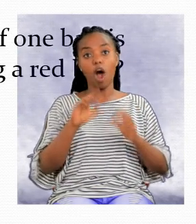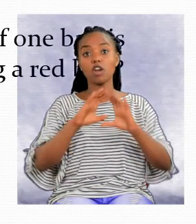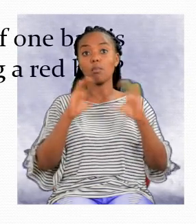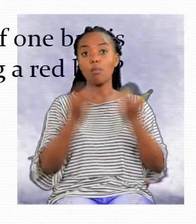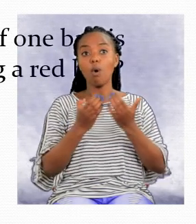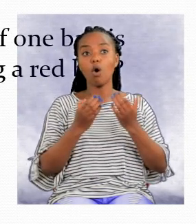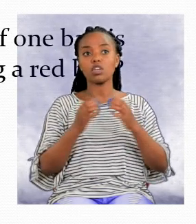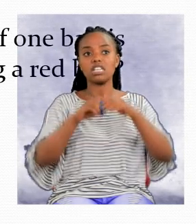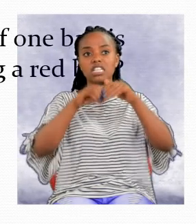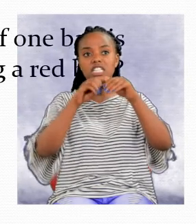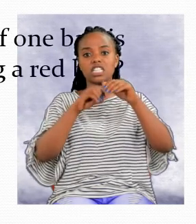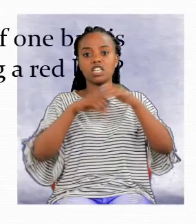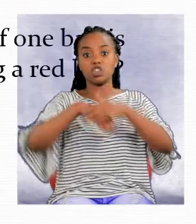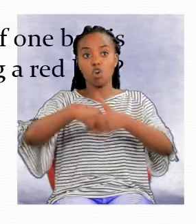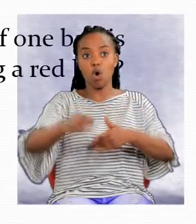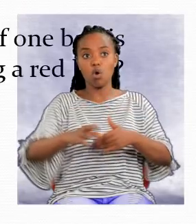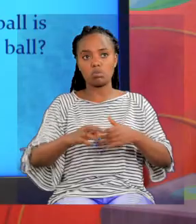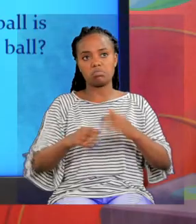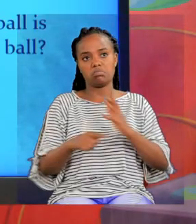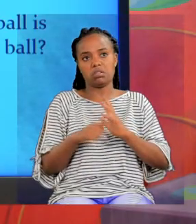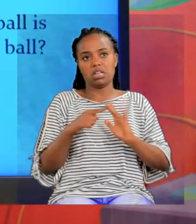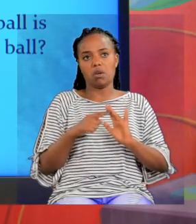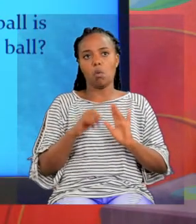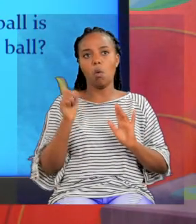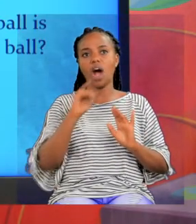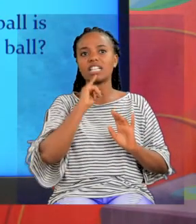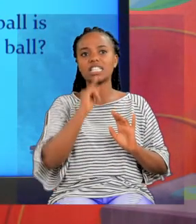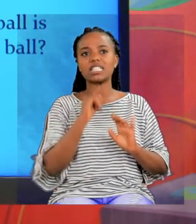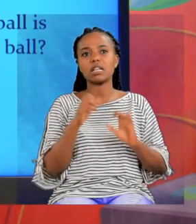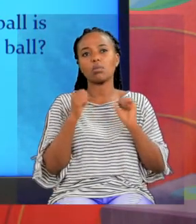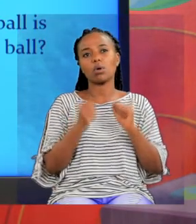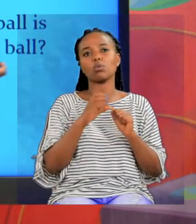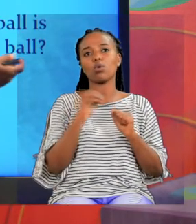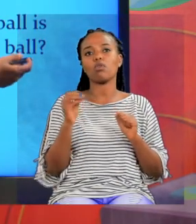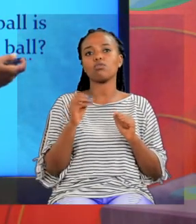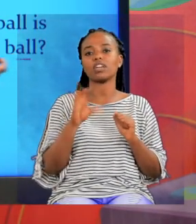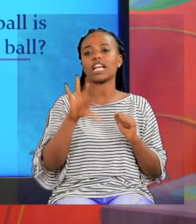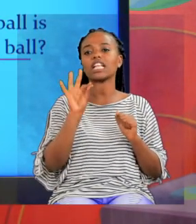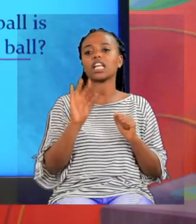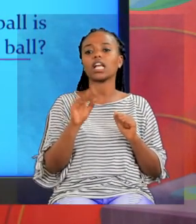at random, what is the probability of getting red ball?